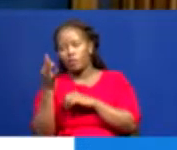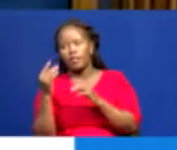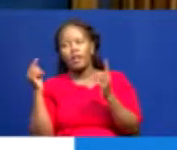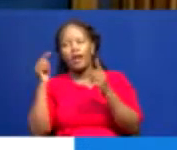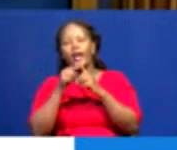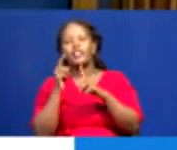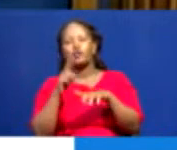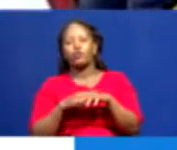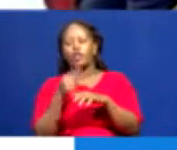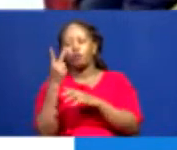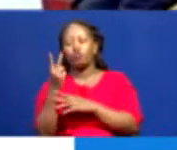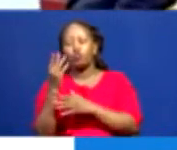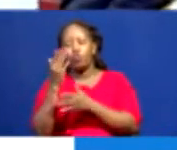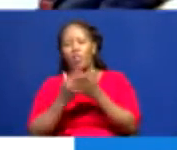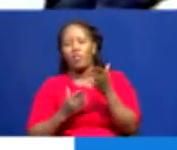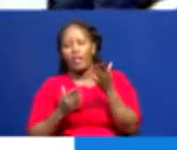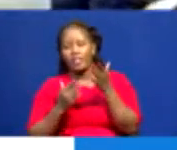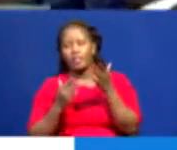2:30 p.m.